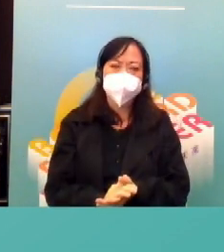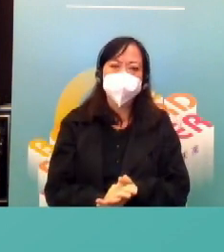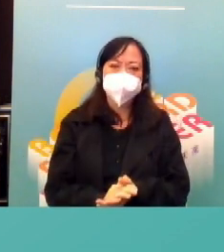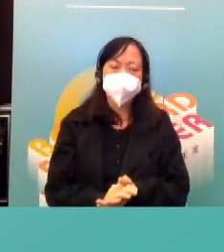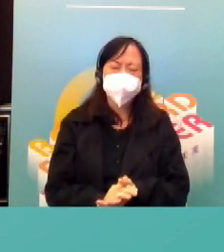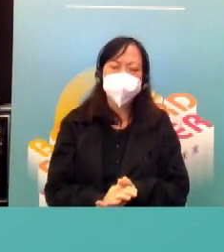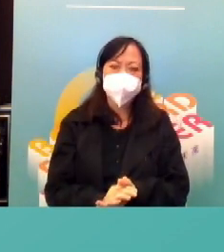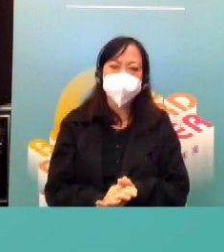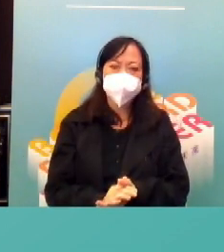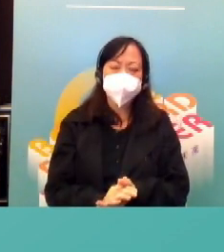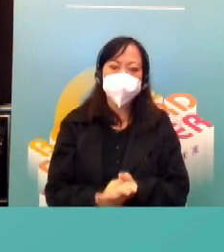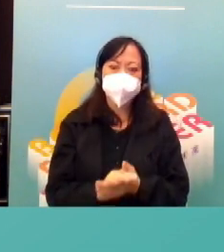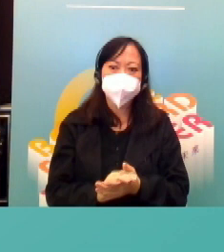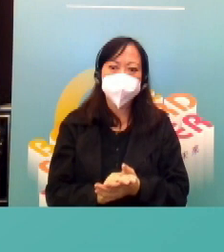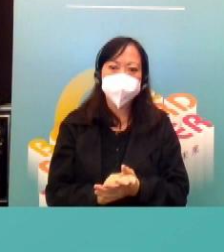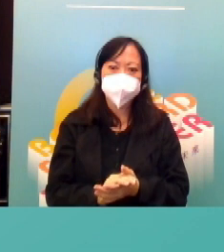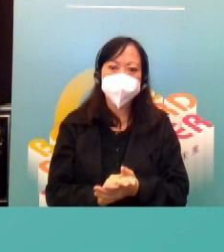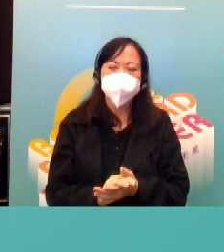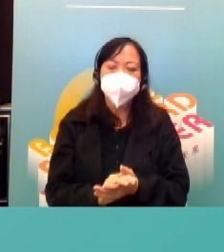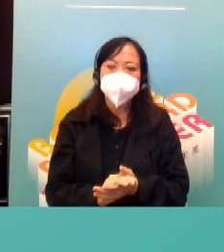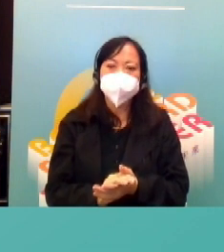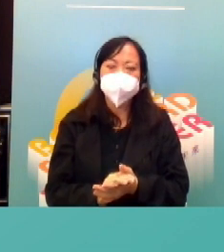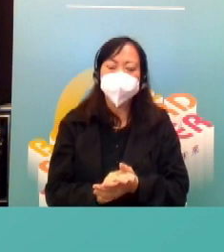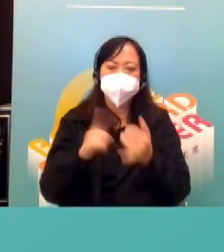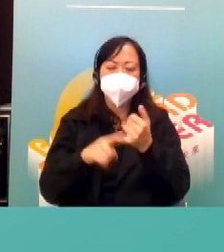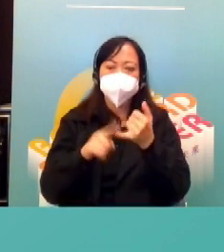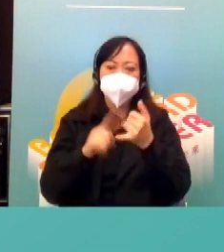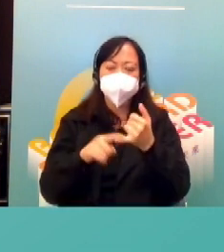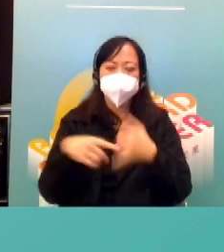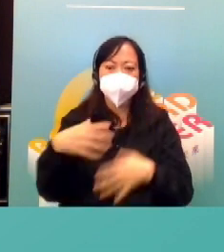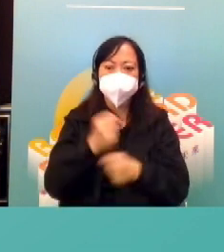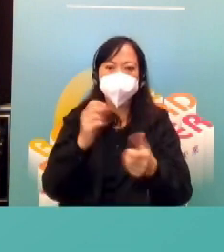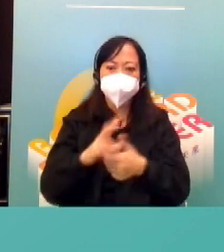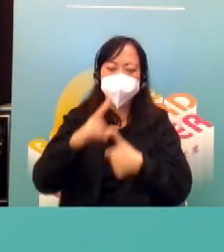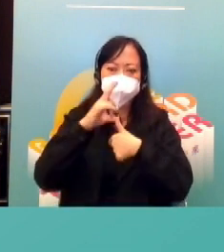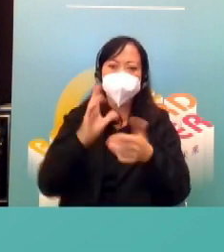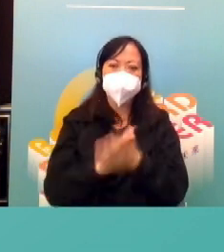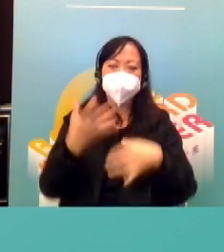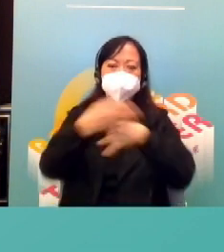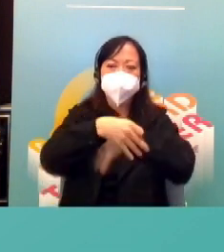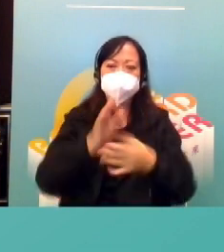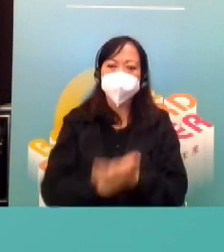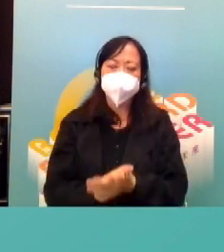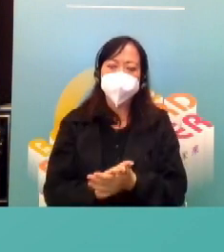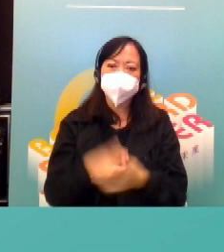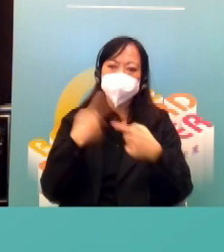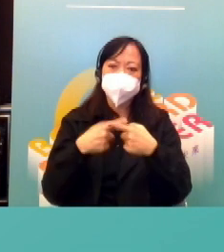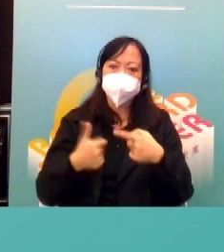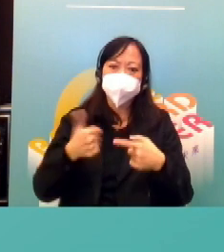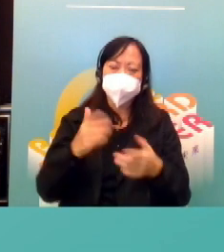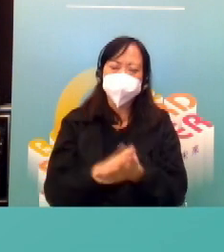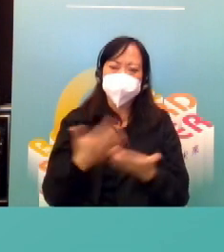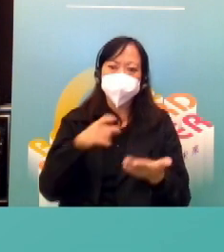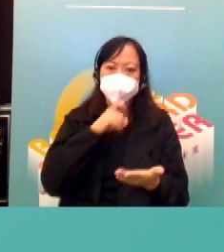has been able to deliver these really strong outcomes as well as public value. And the final word to say is that we've been